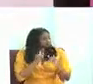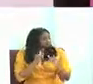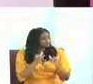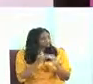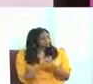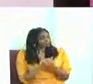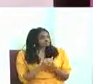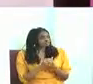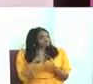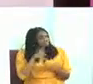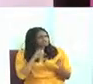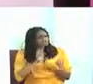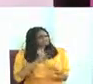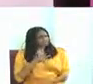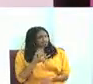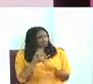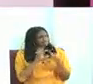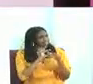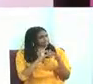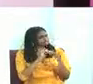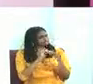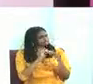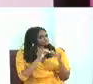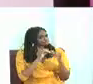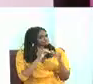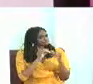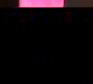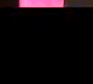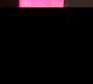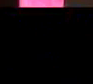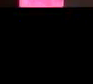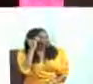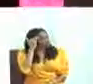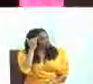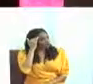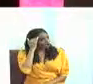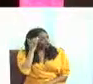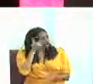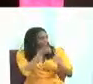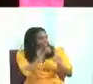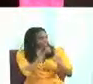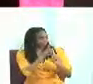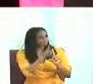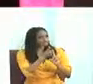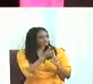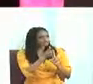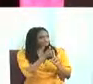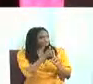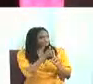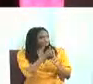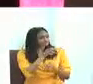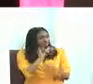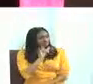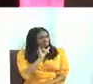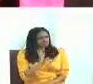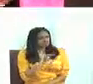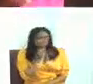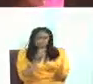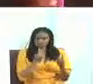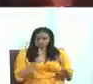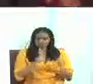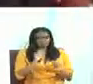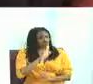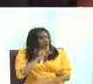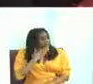And you can relate to that because you know yourself that you did the best you